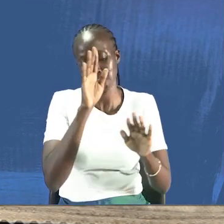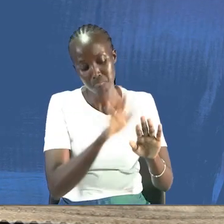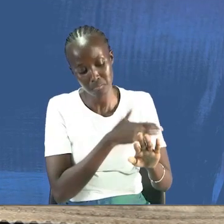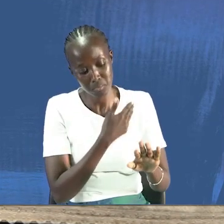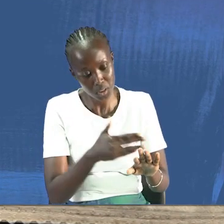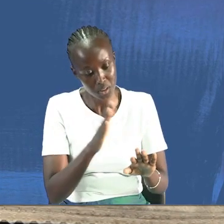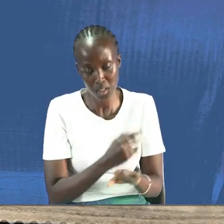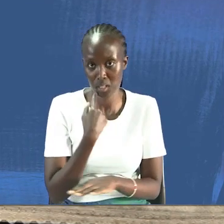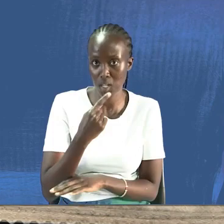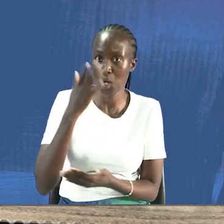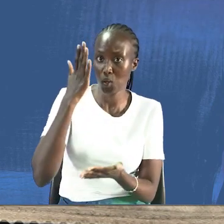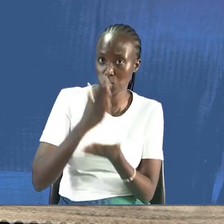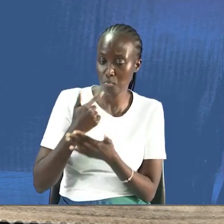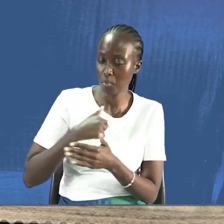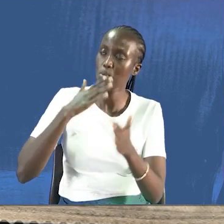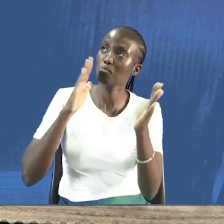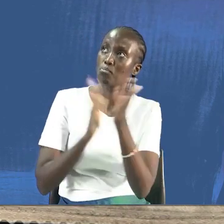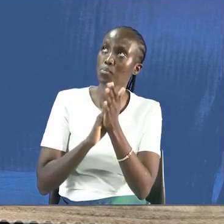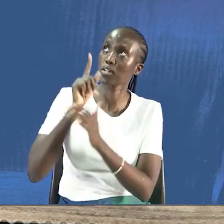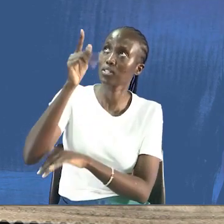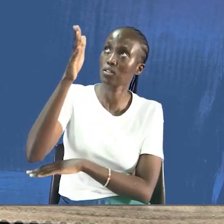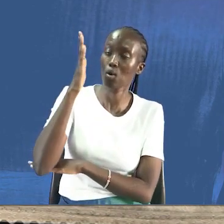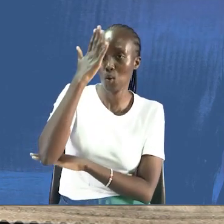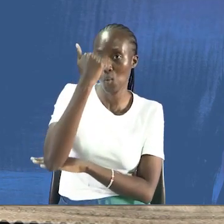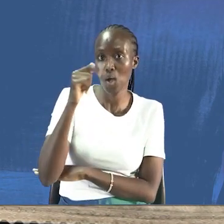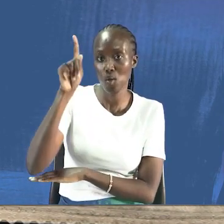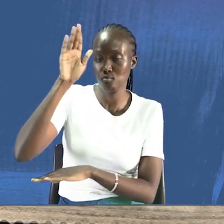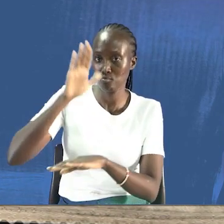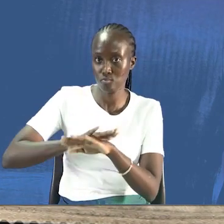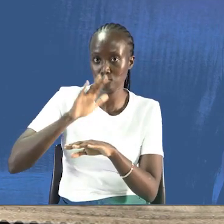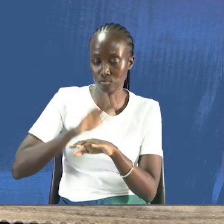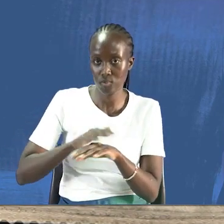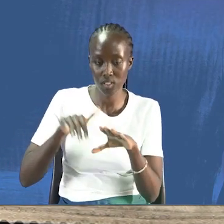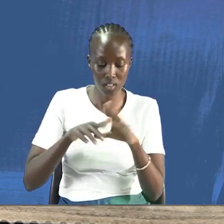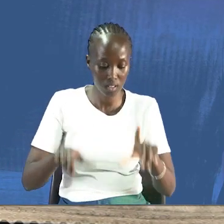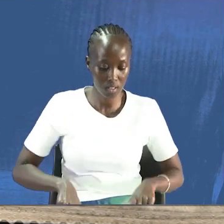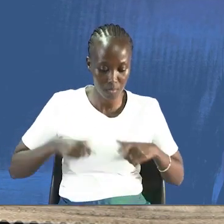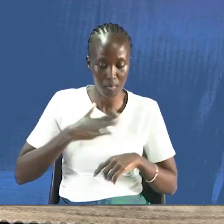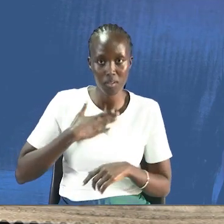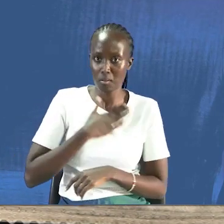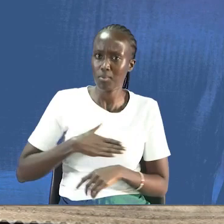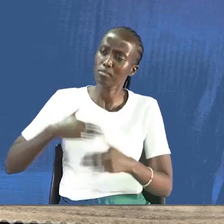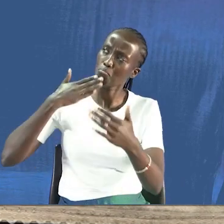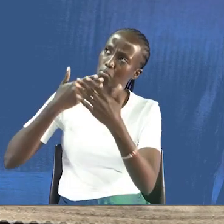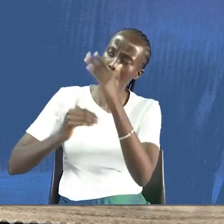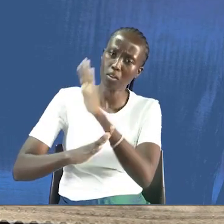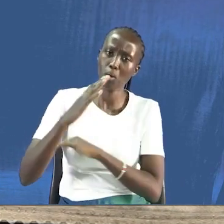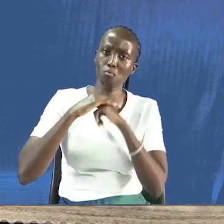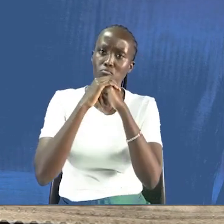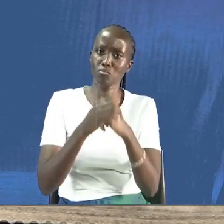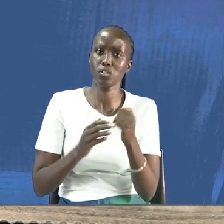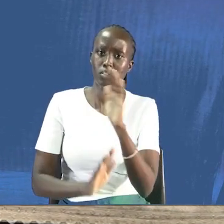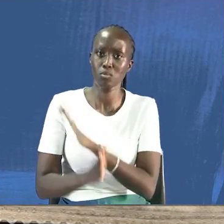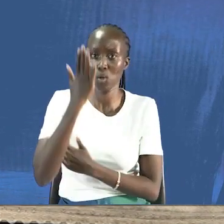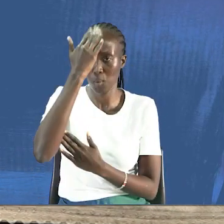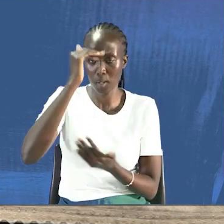song and say that I will praise because of the goodness of the Lord in my life. Thank God, worship God because of his